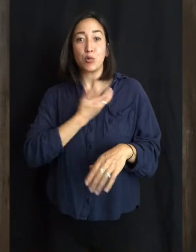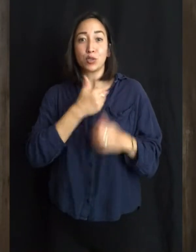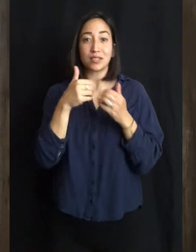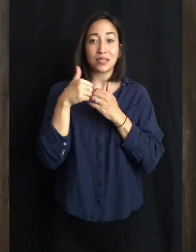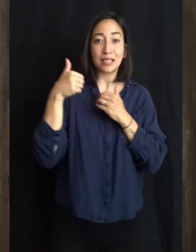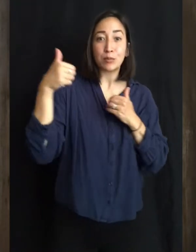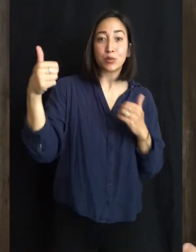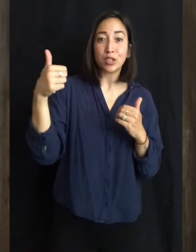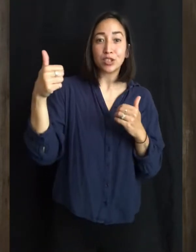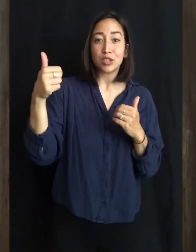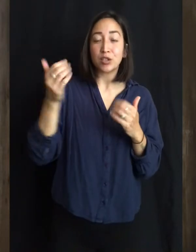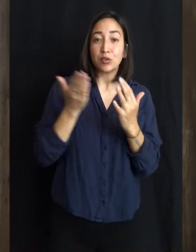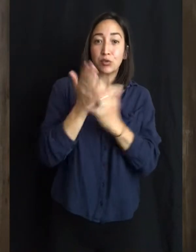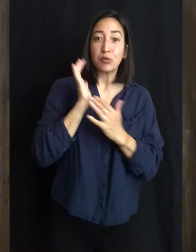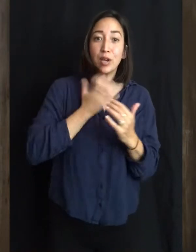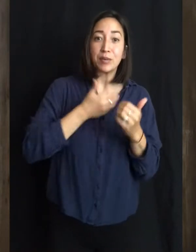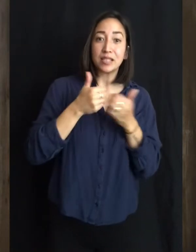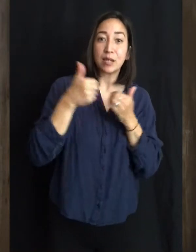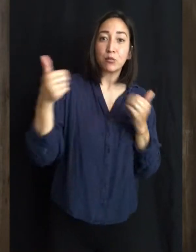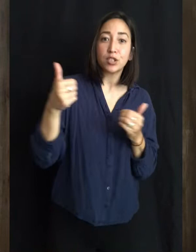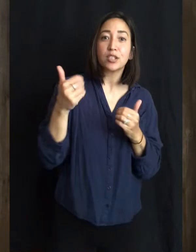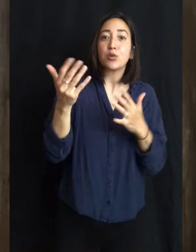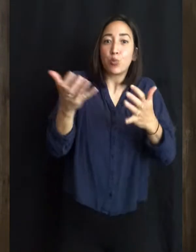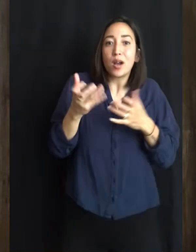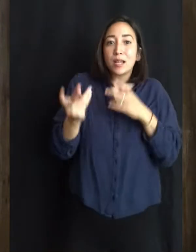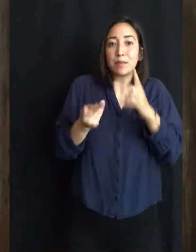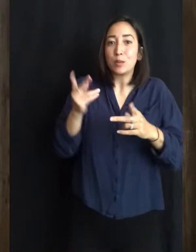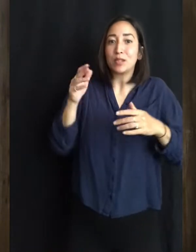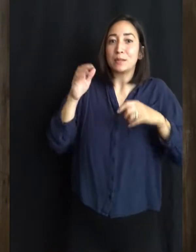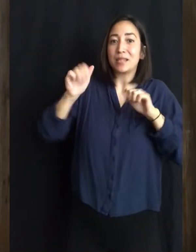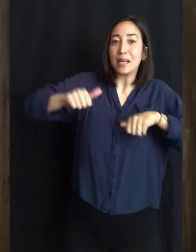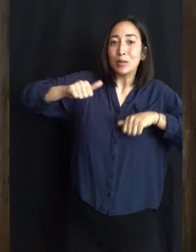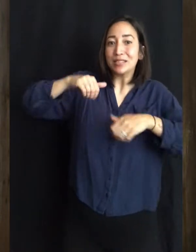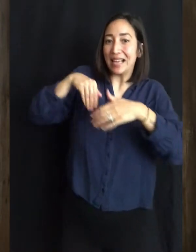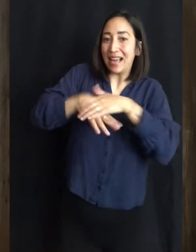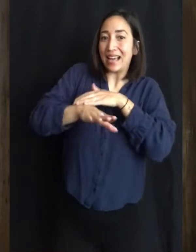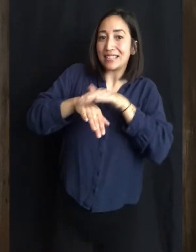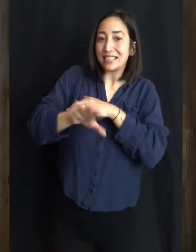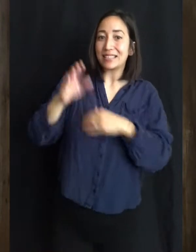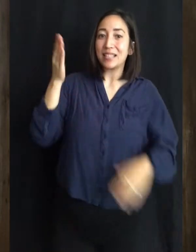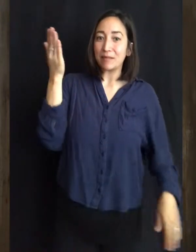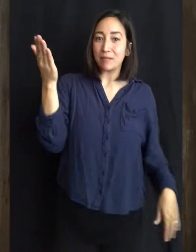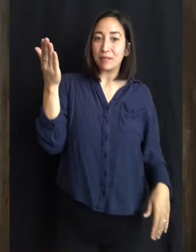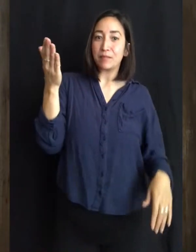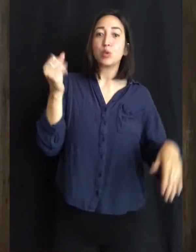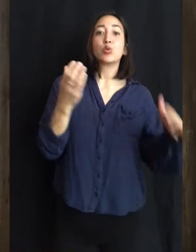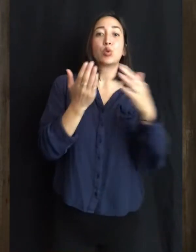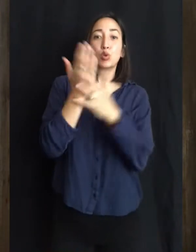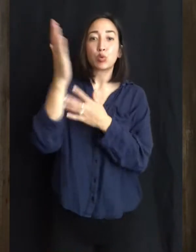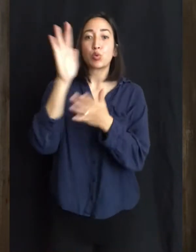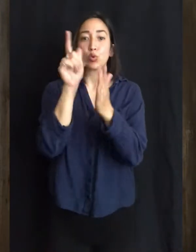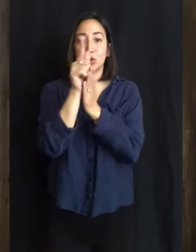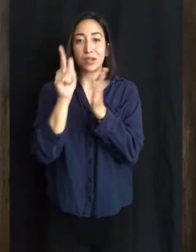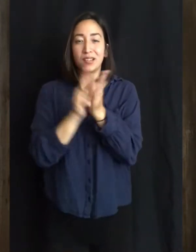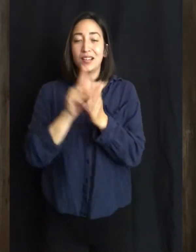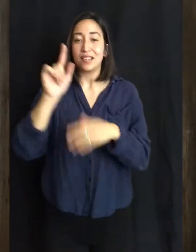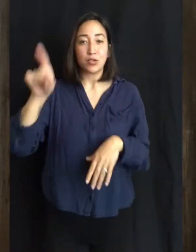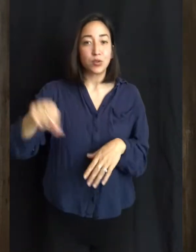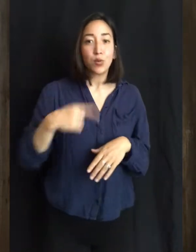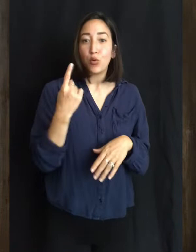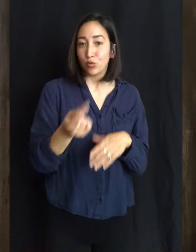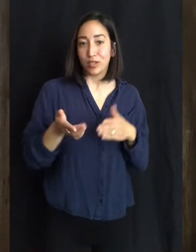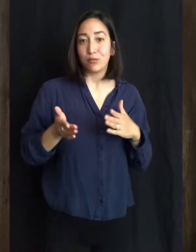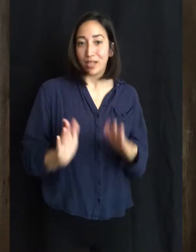that he wanted his mercies to access us. And this was the way through the law that it was to be done. Now,